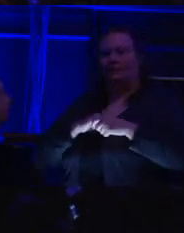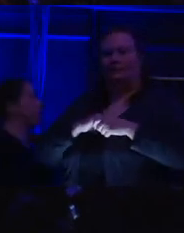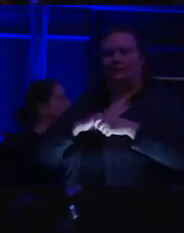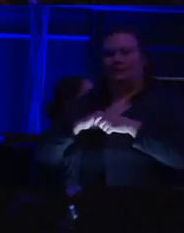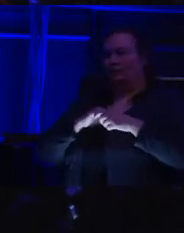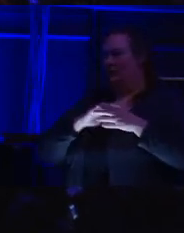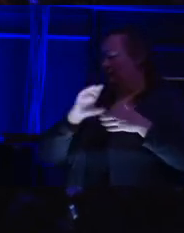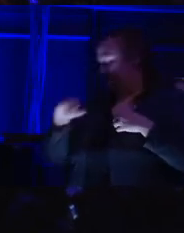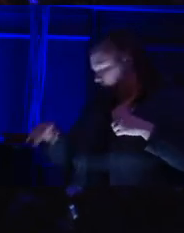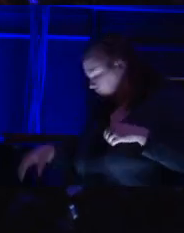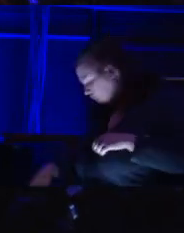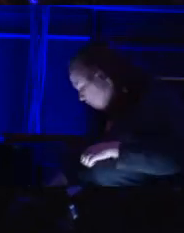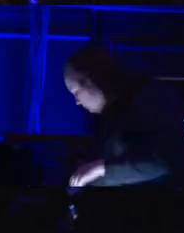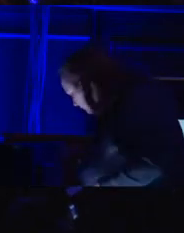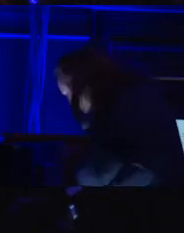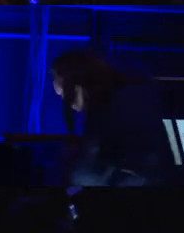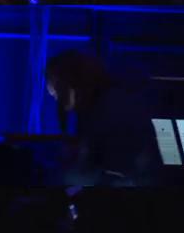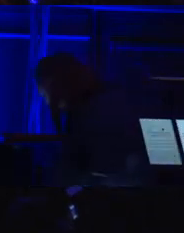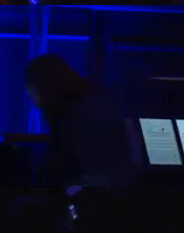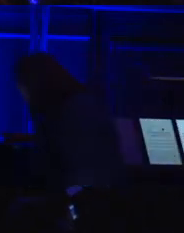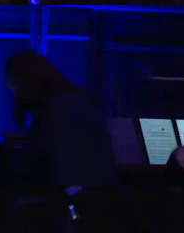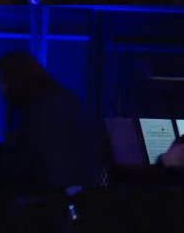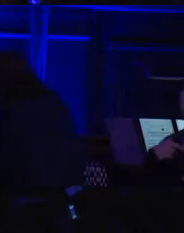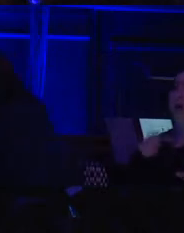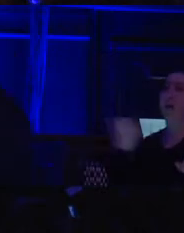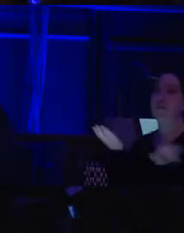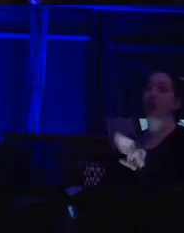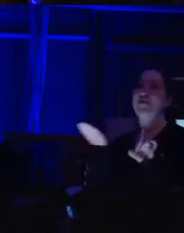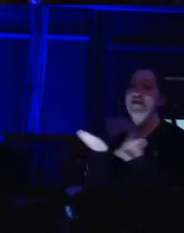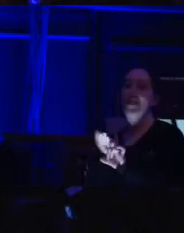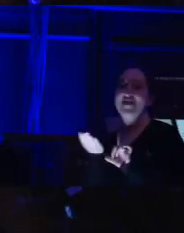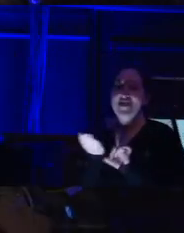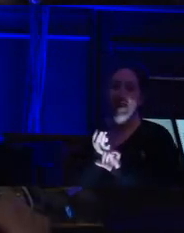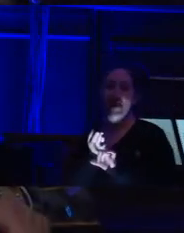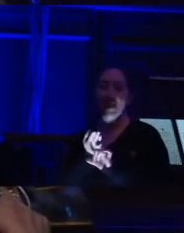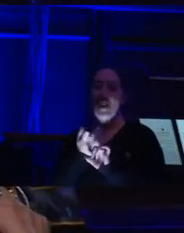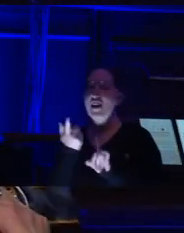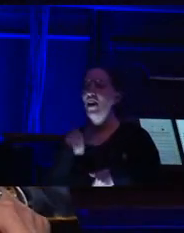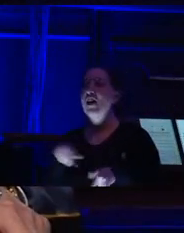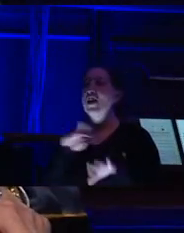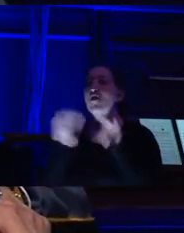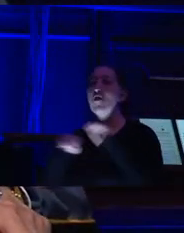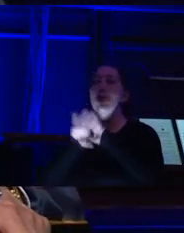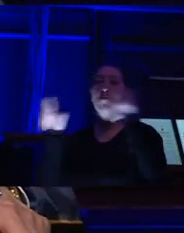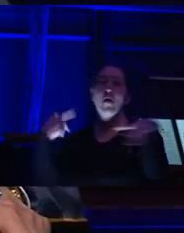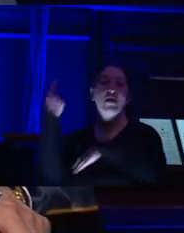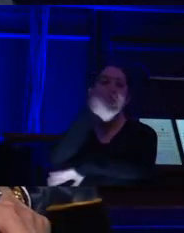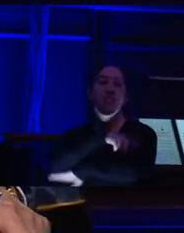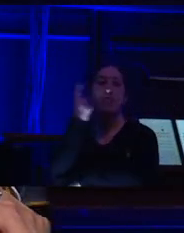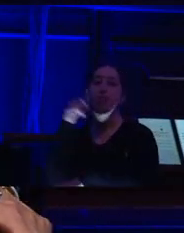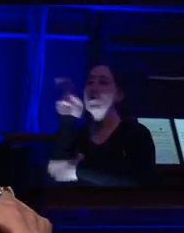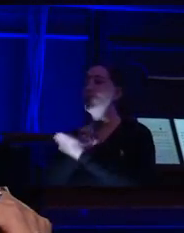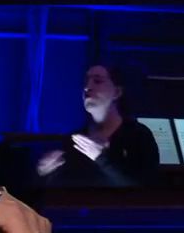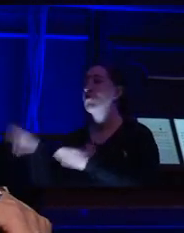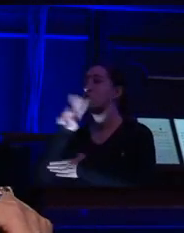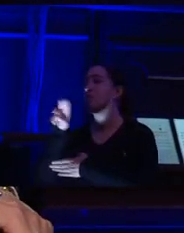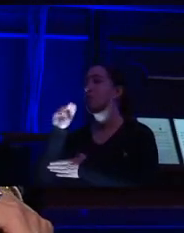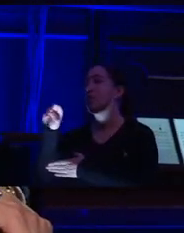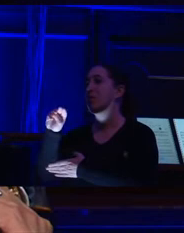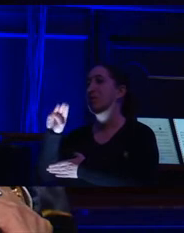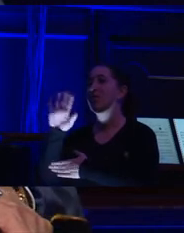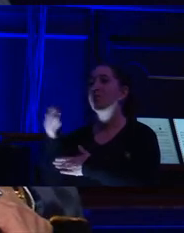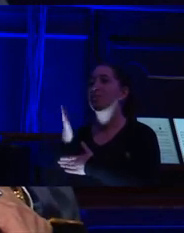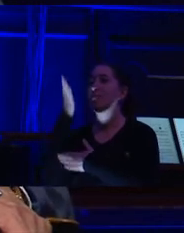I am convinced, if you couldn't notice, that the brightest days for the University of Michigan